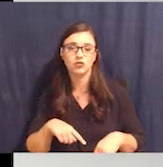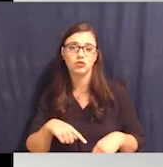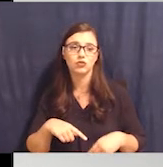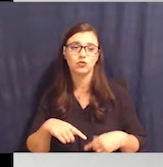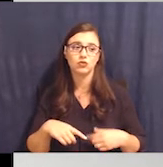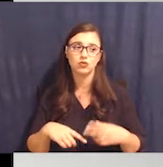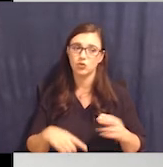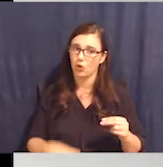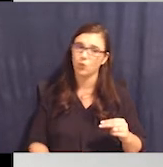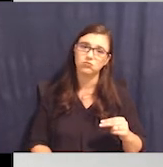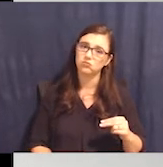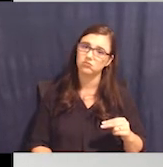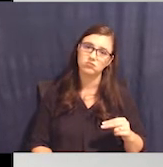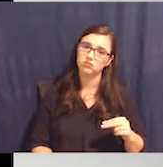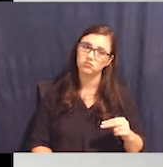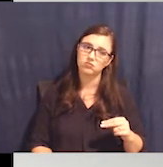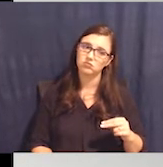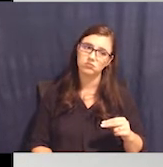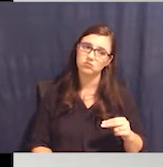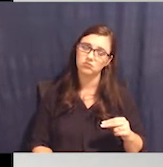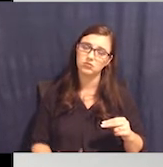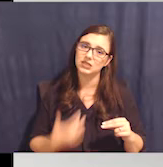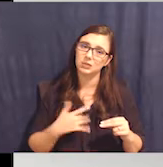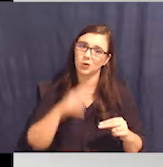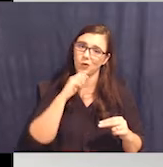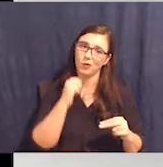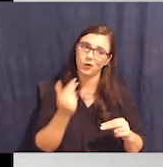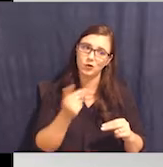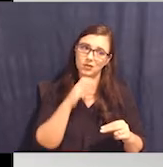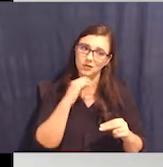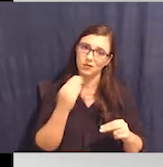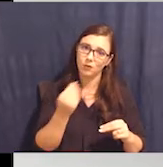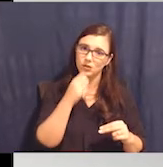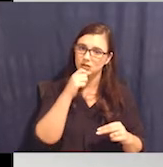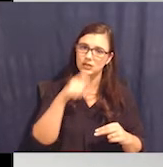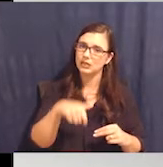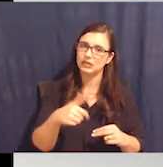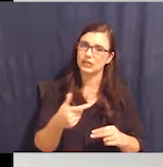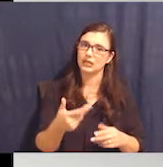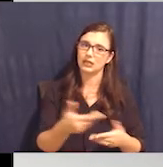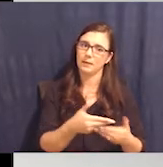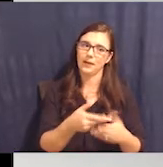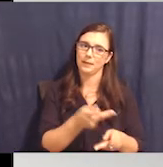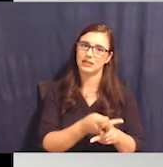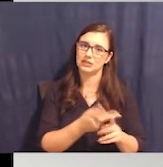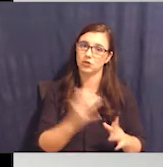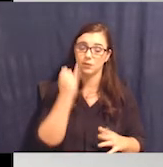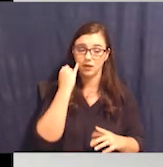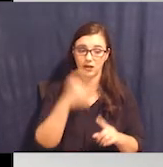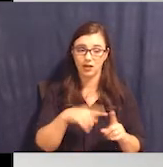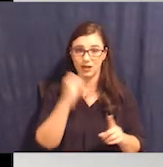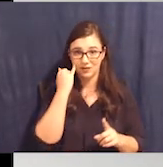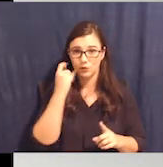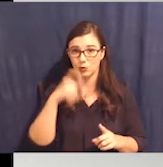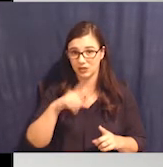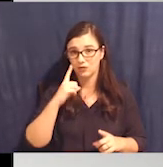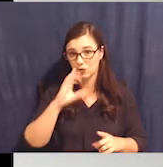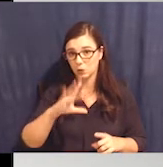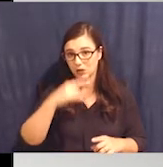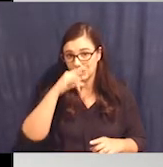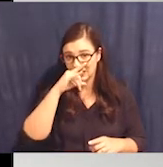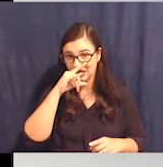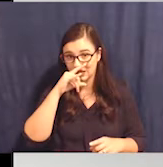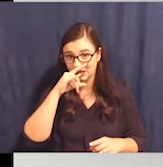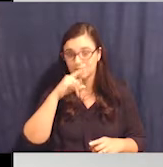is no. The typical 13, 14-year-old doesn't need a babysitter, but if you need a babysitter for your